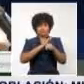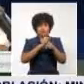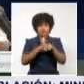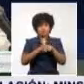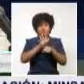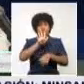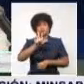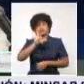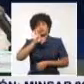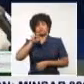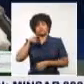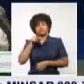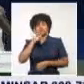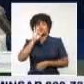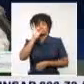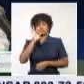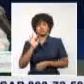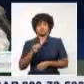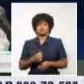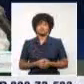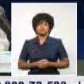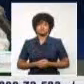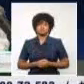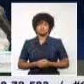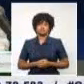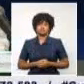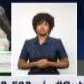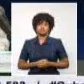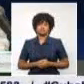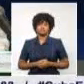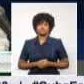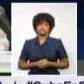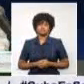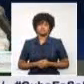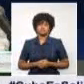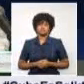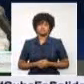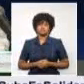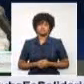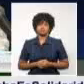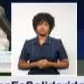58.8%, were contacts